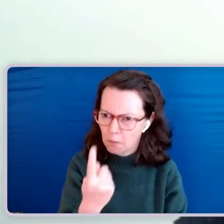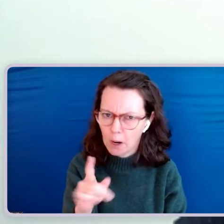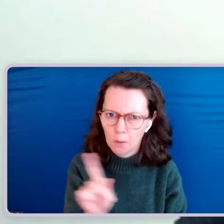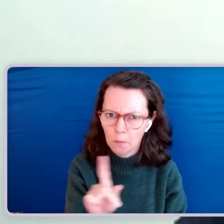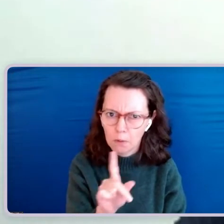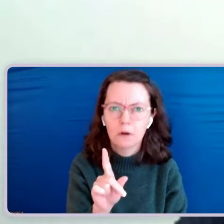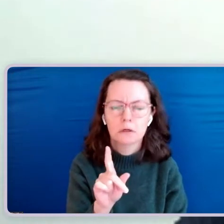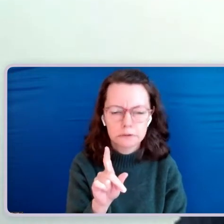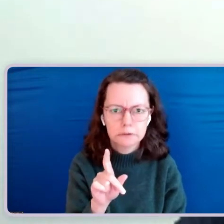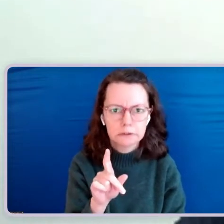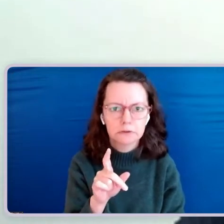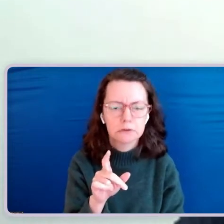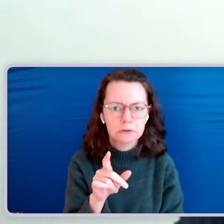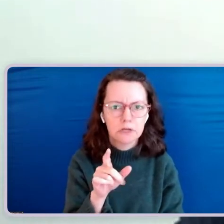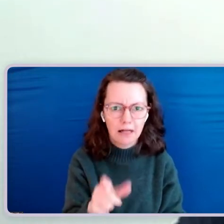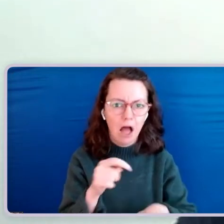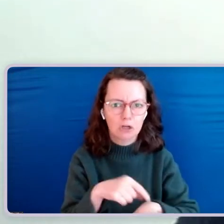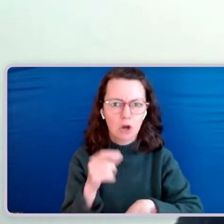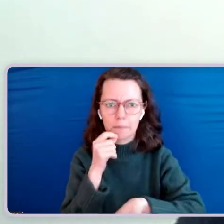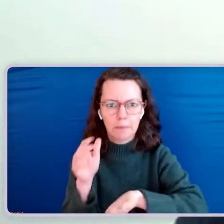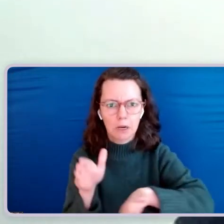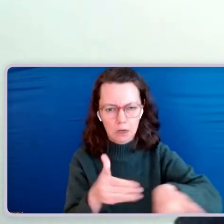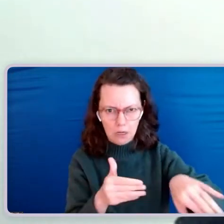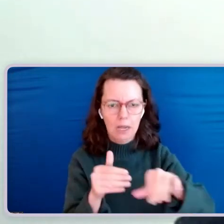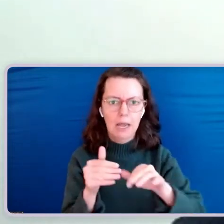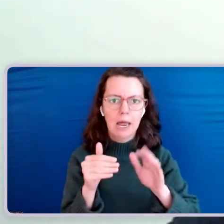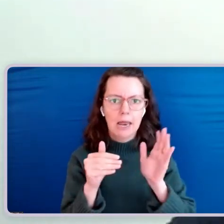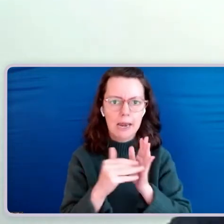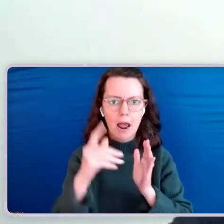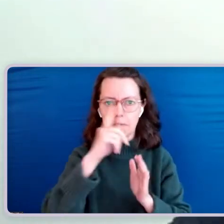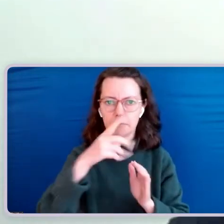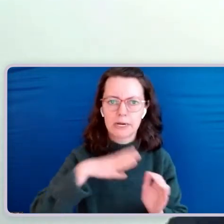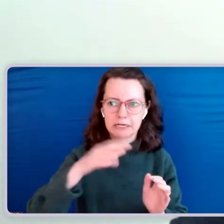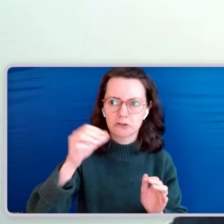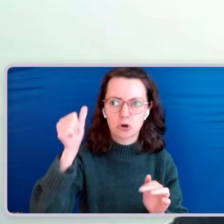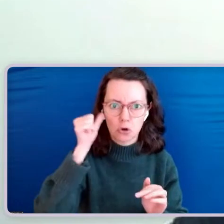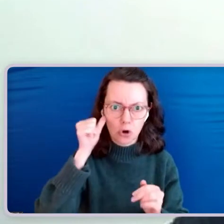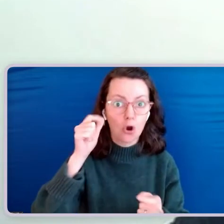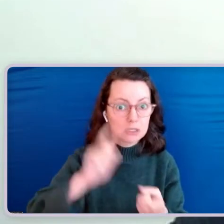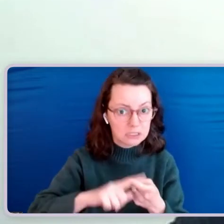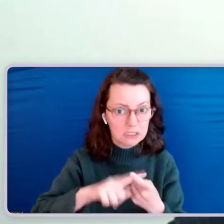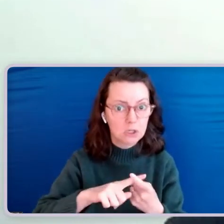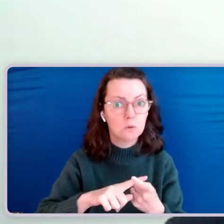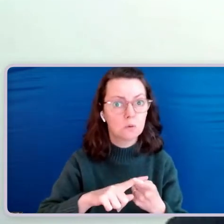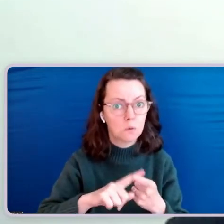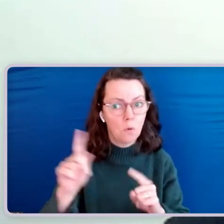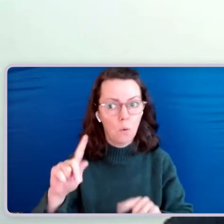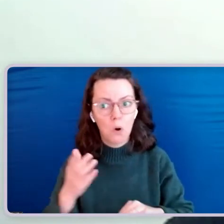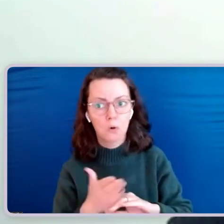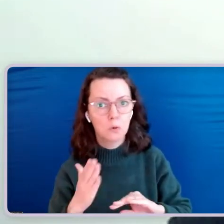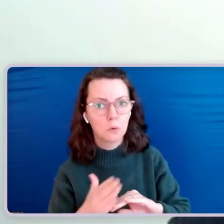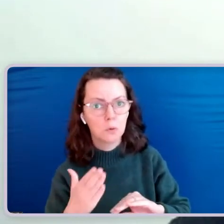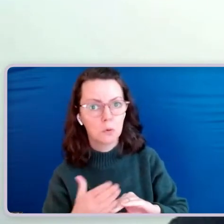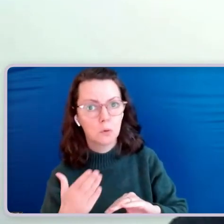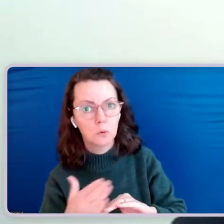is reassurance that things are going in the right direction, but people are still being safe, because I feel like there's a